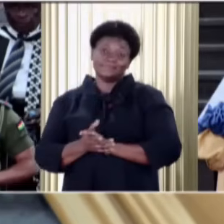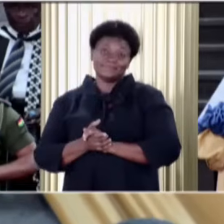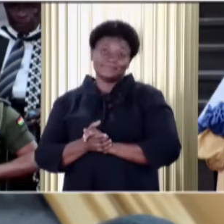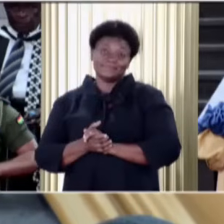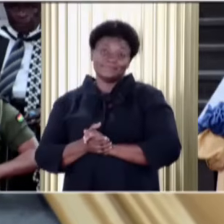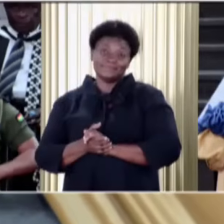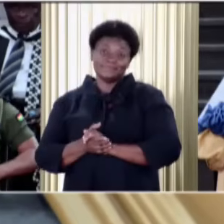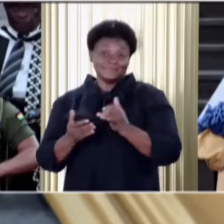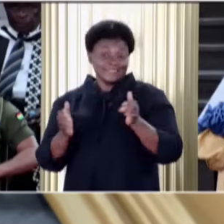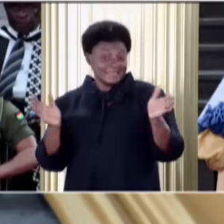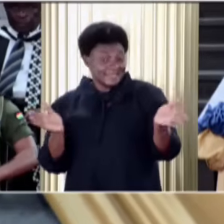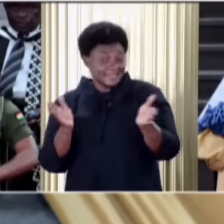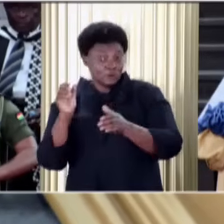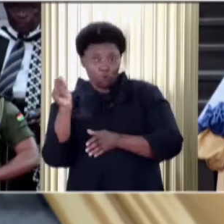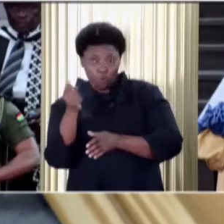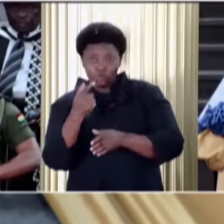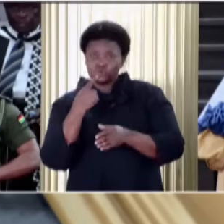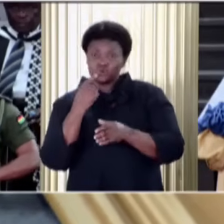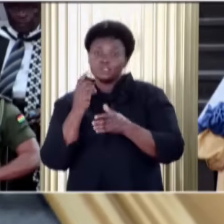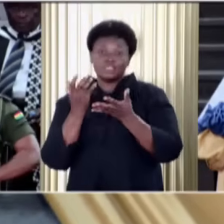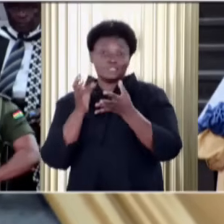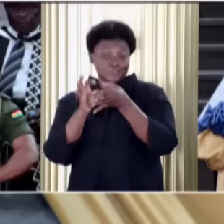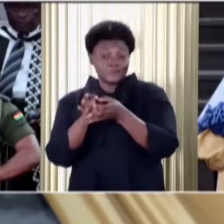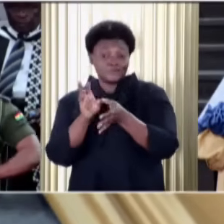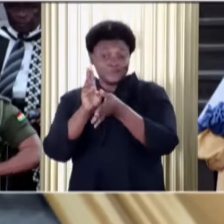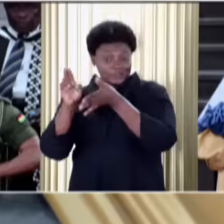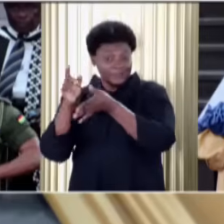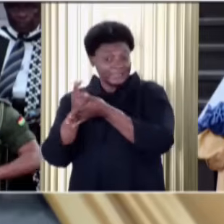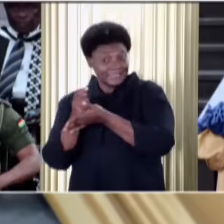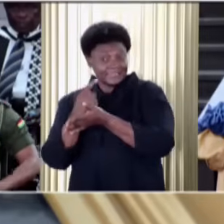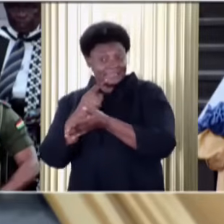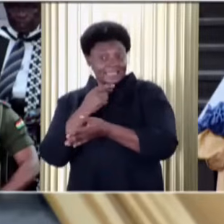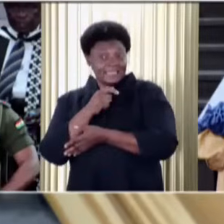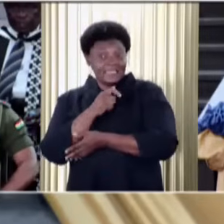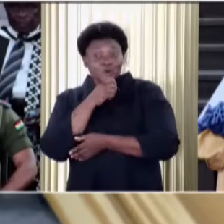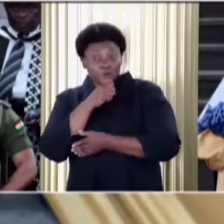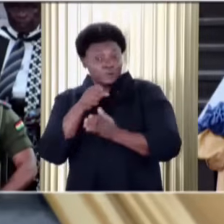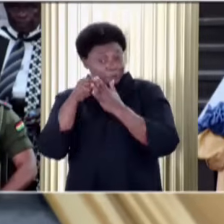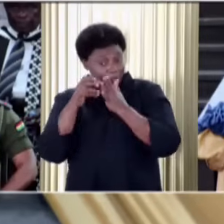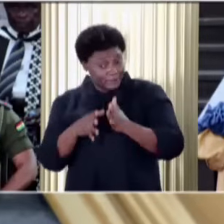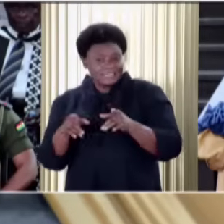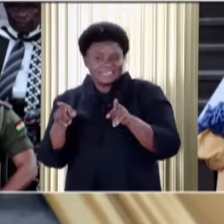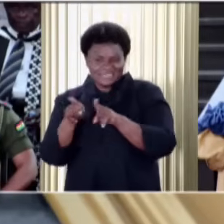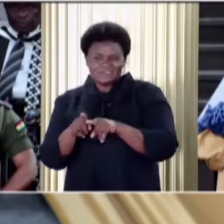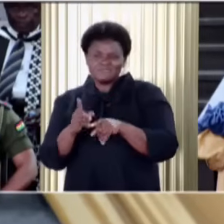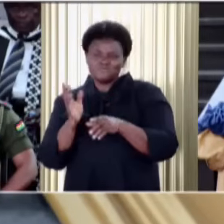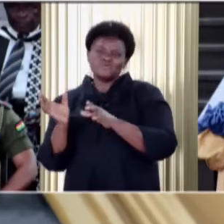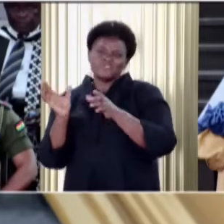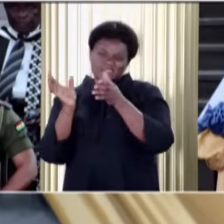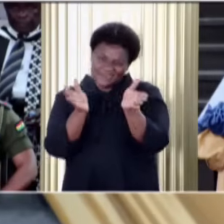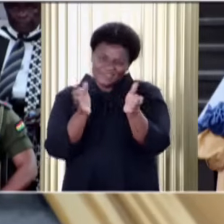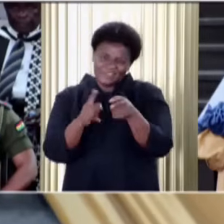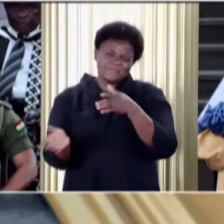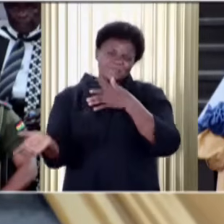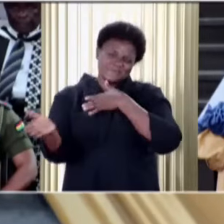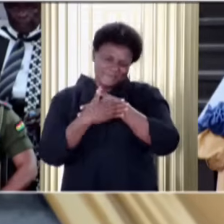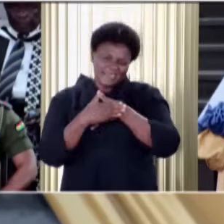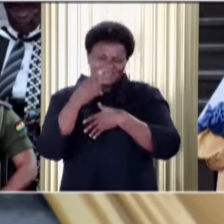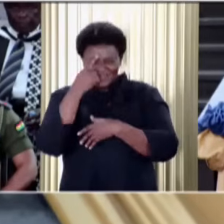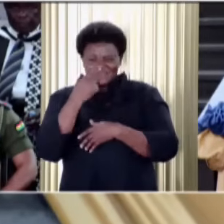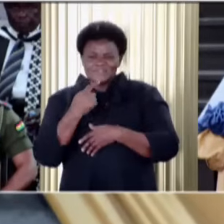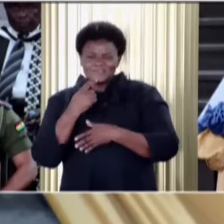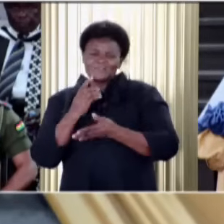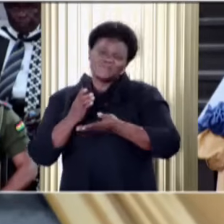we encourage you to join the University of Ghana Alumni Association, we also encourage you to return to the University of Ghana for